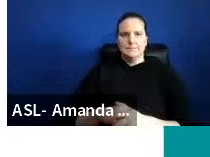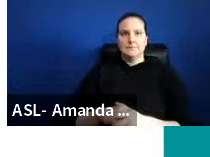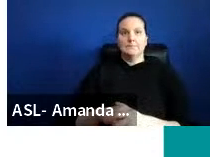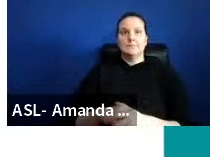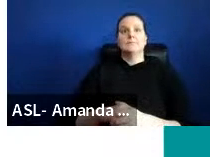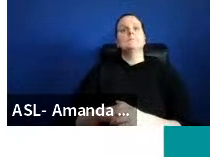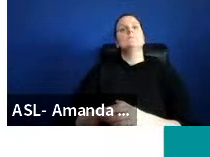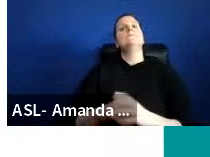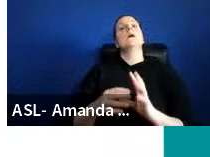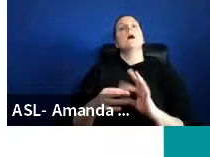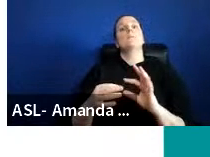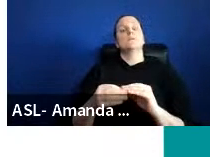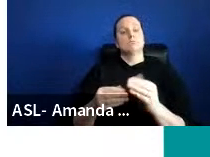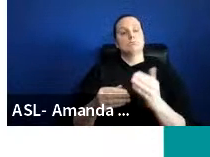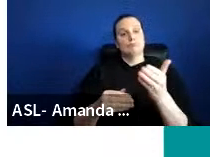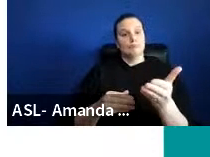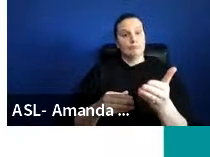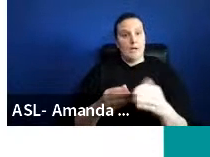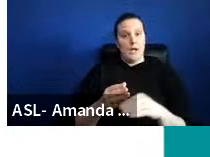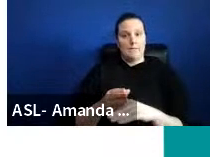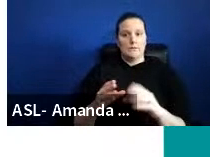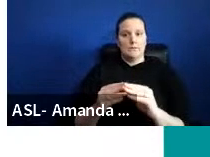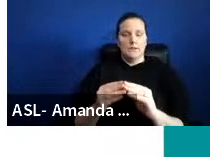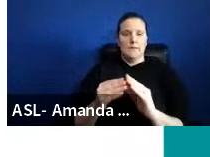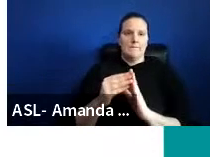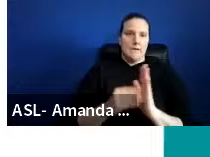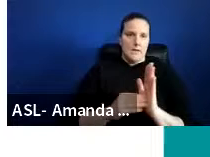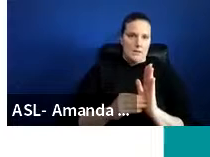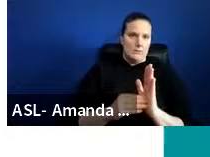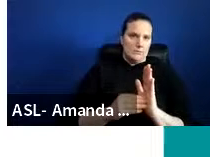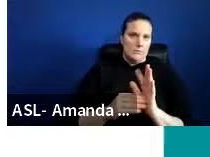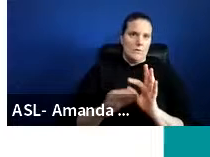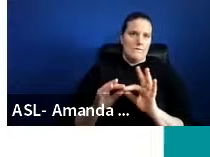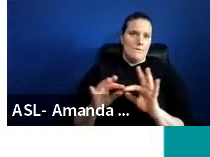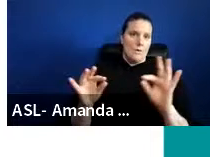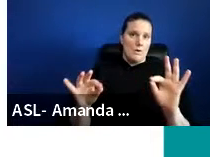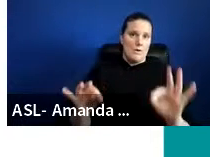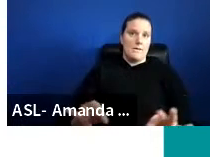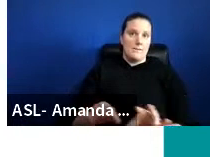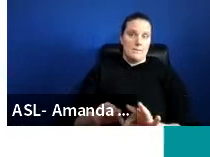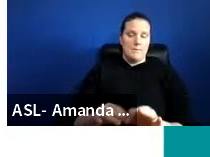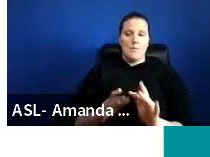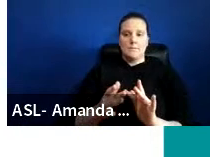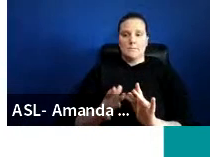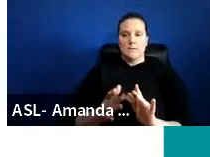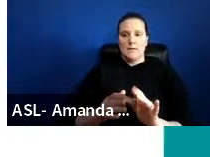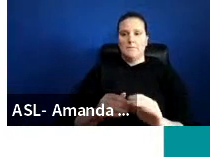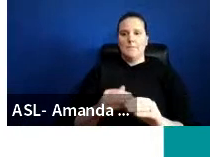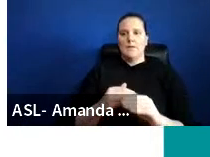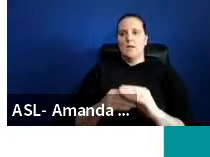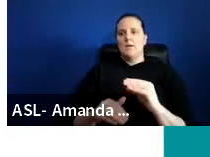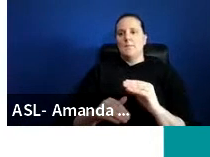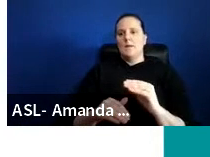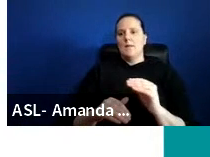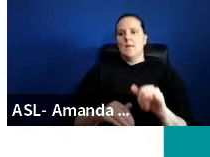To submit comments after the meeting, you may fill out the comment form on the program website or email your comments